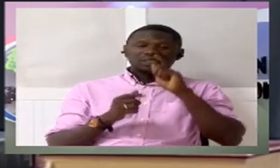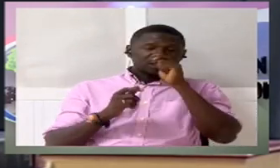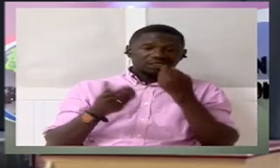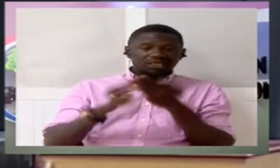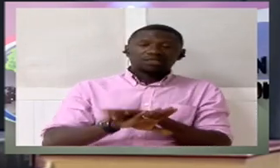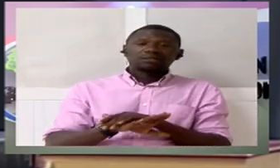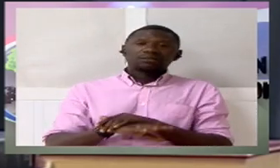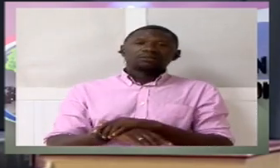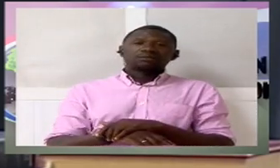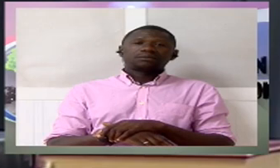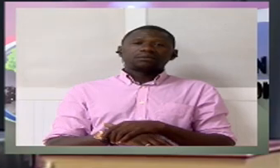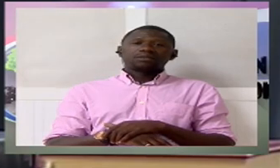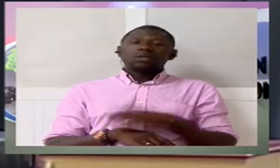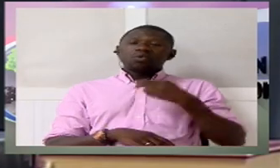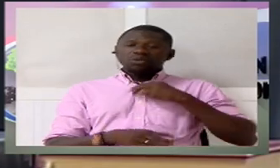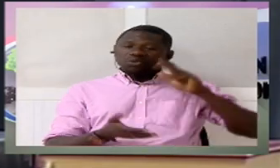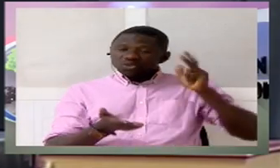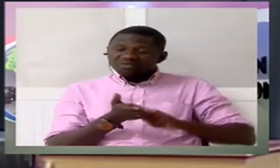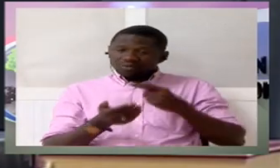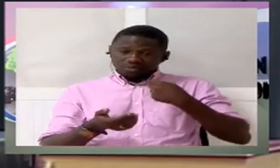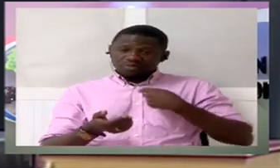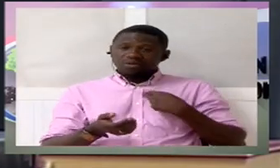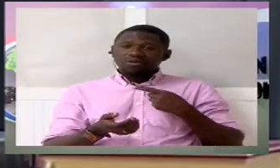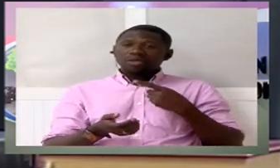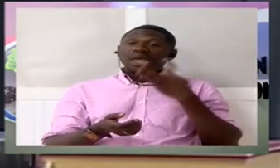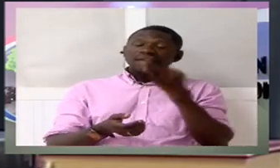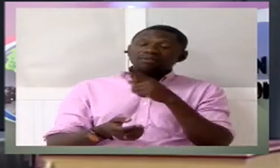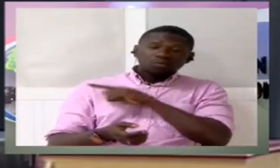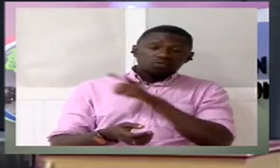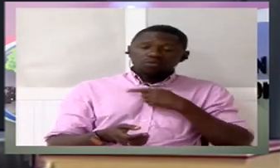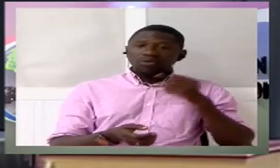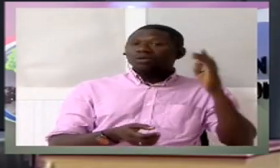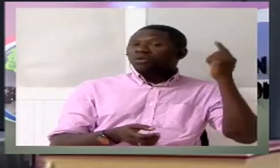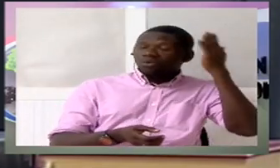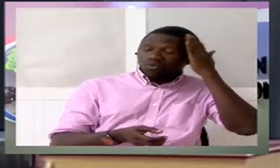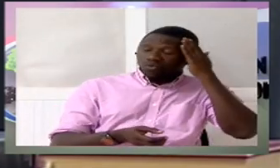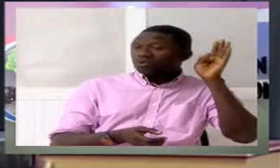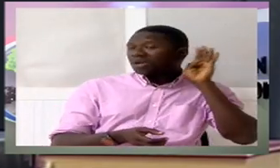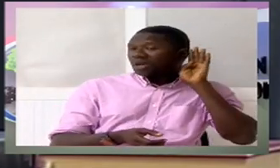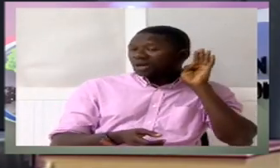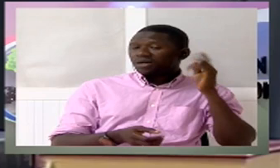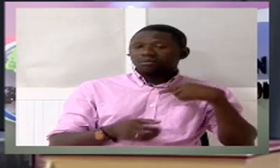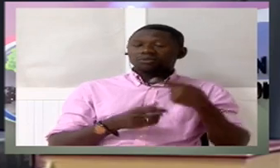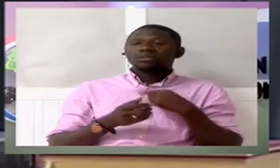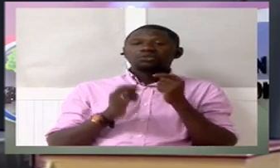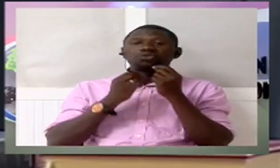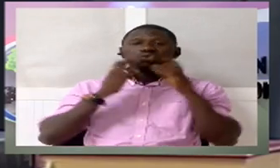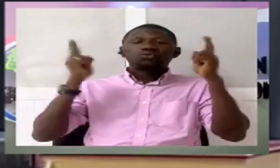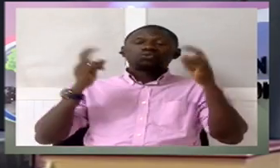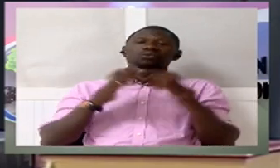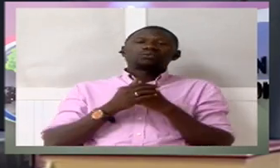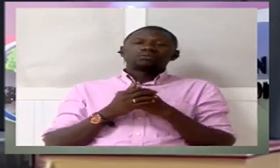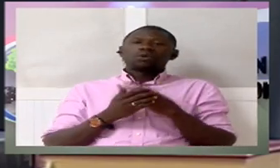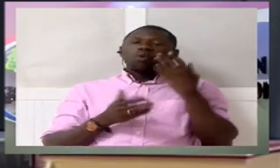he has heard about his death. But merely wanted to confirm if indeed we have heard that news.